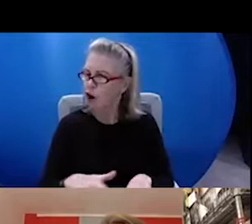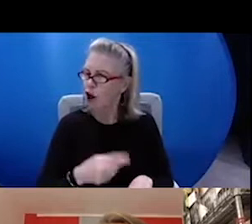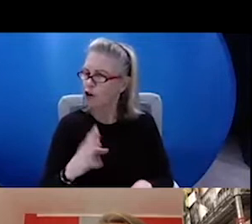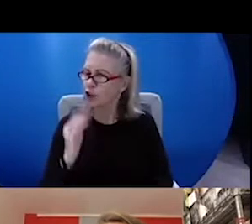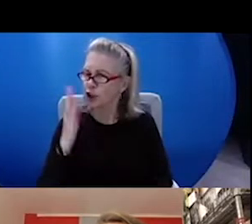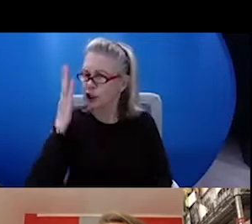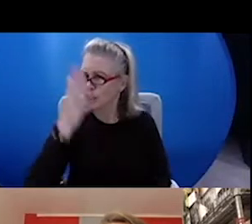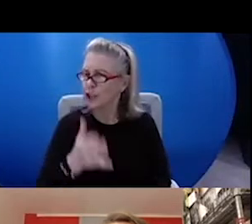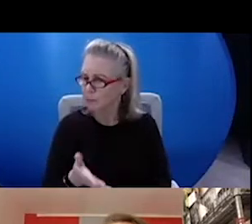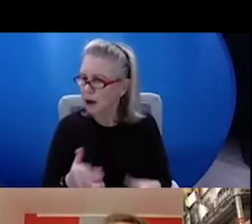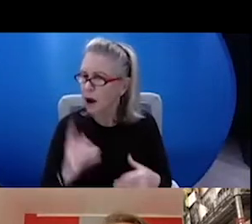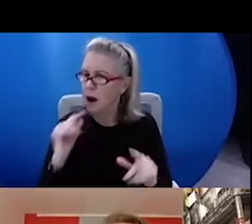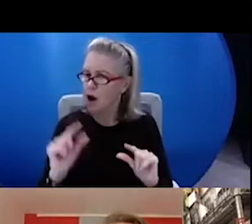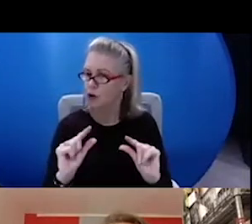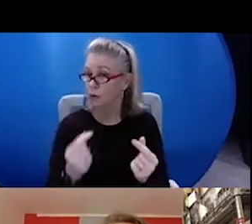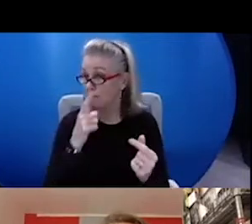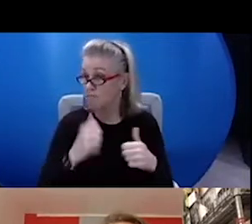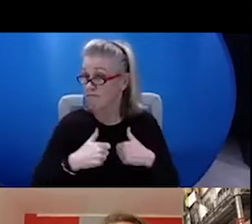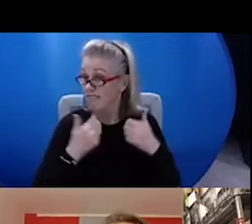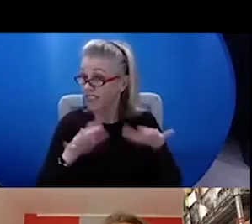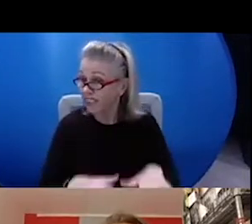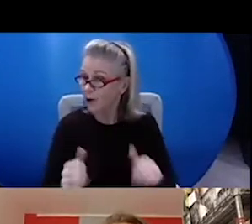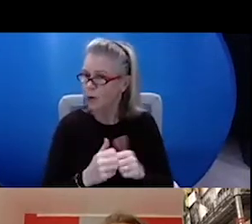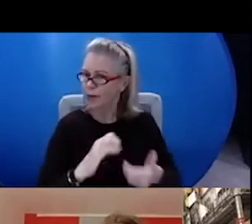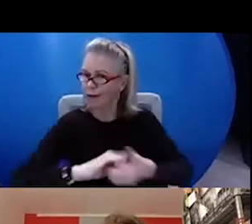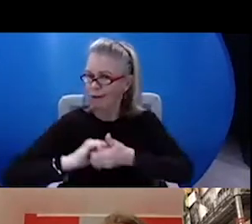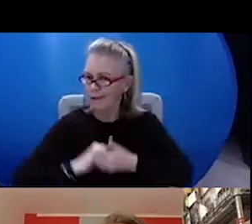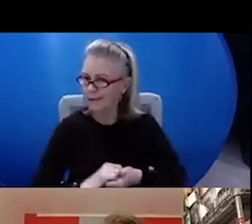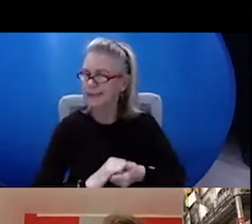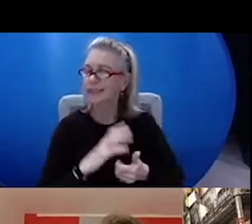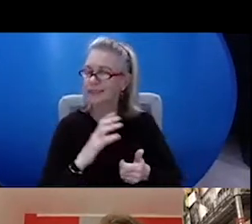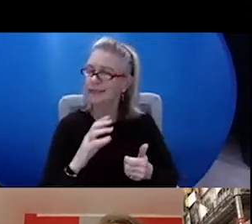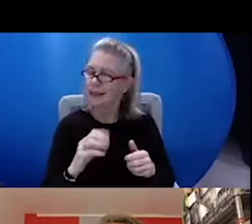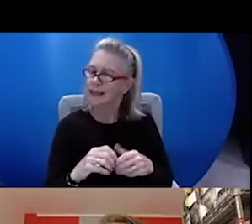inhabitants through alliances with associations and actors in the city.